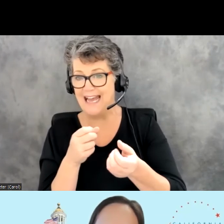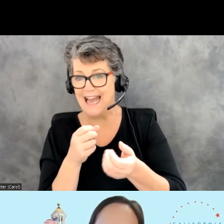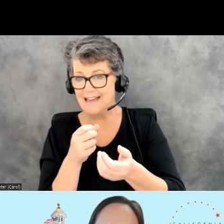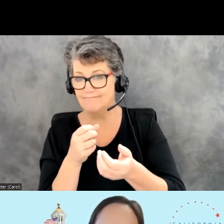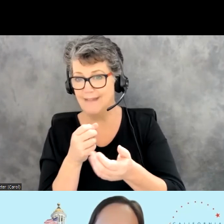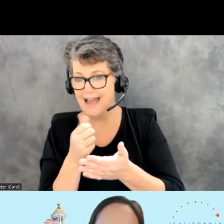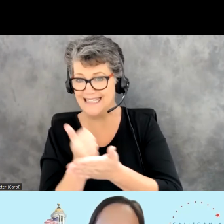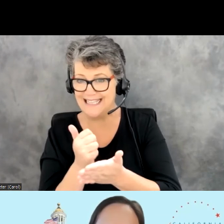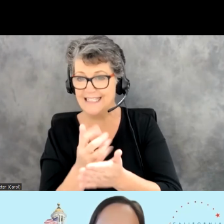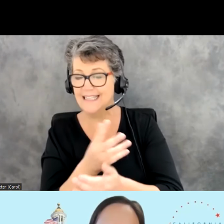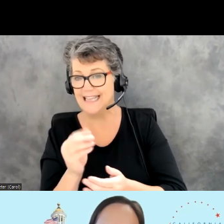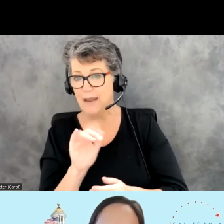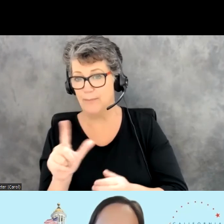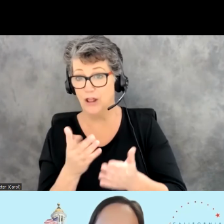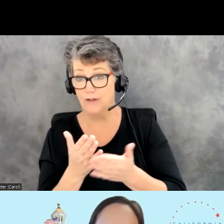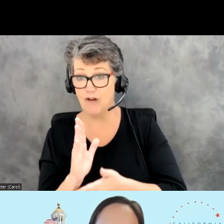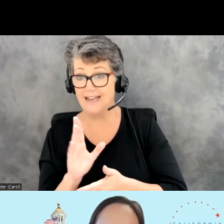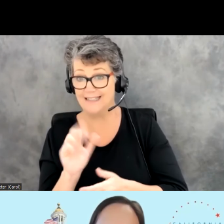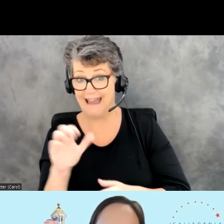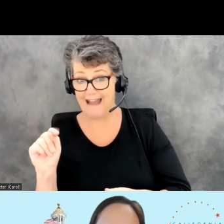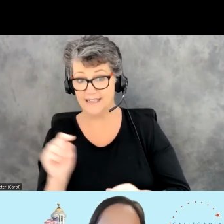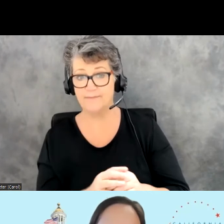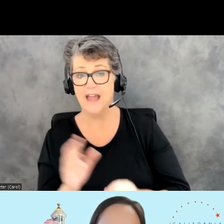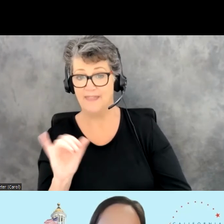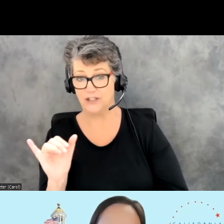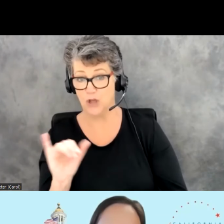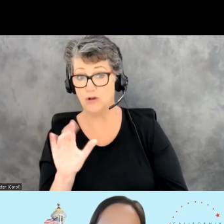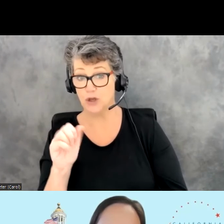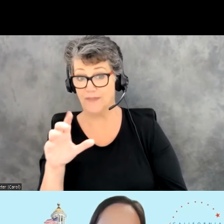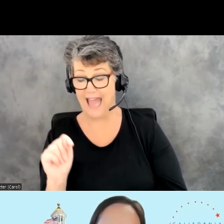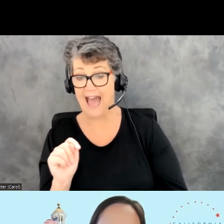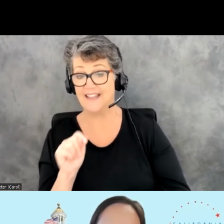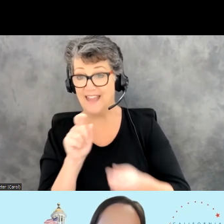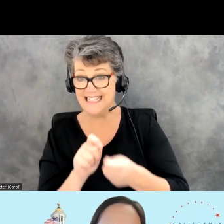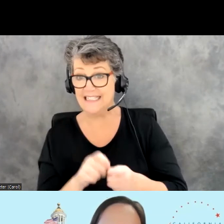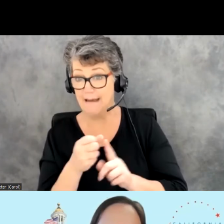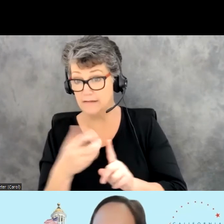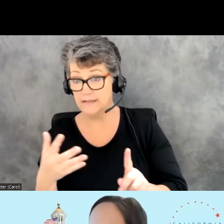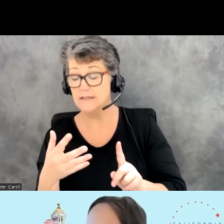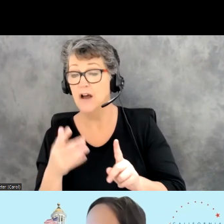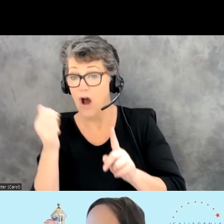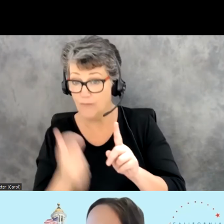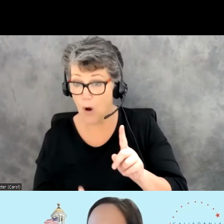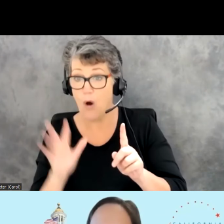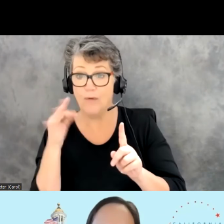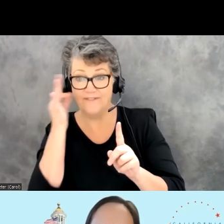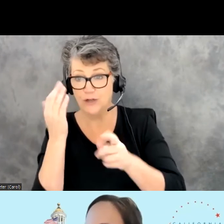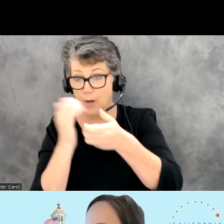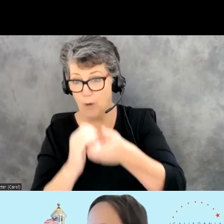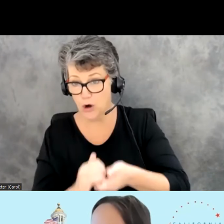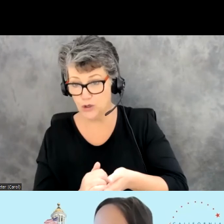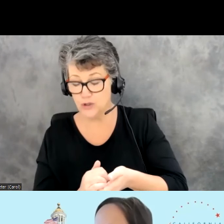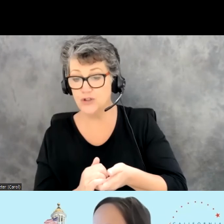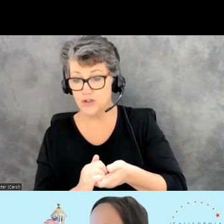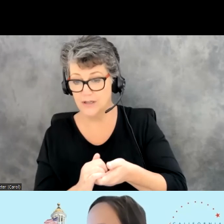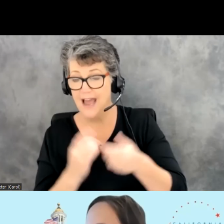Act. That's also the act that details the provision of all of the federal partners that take